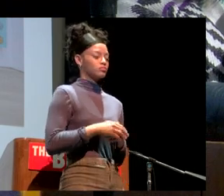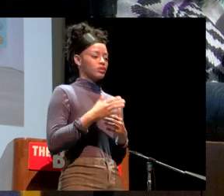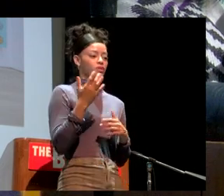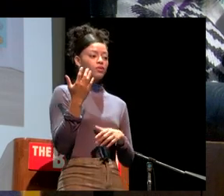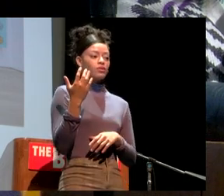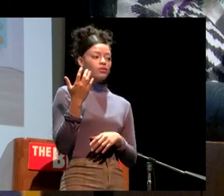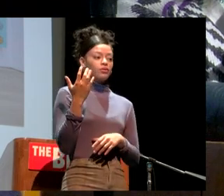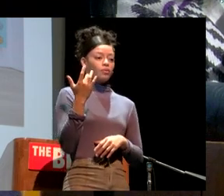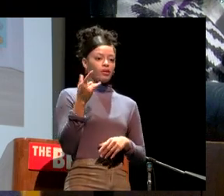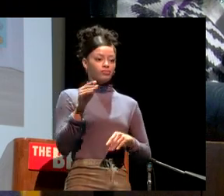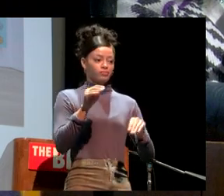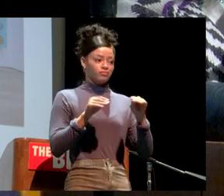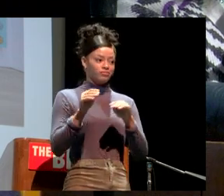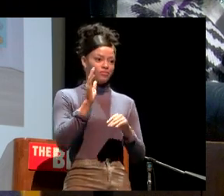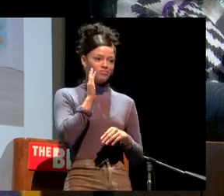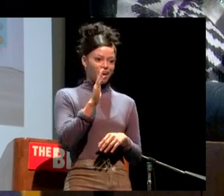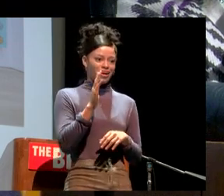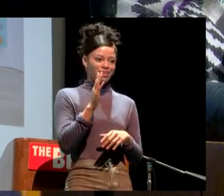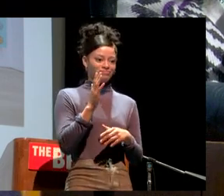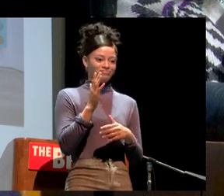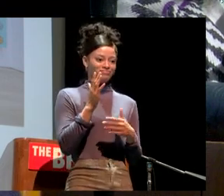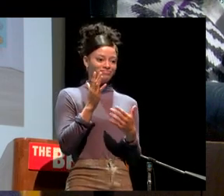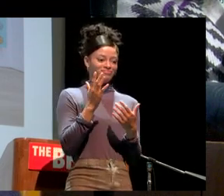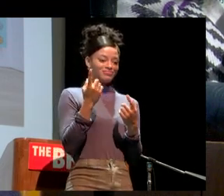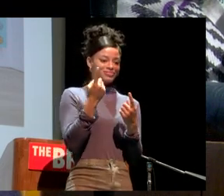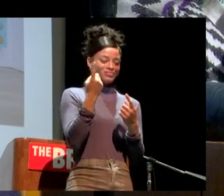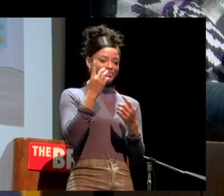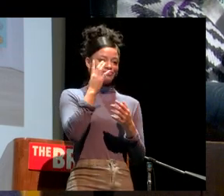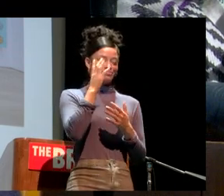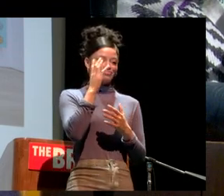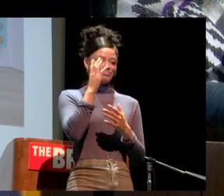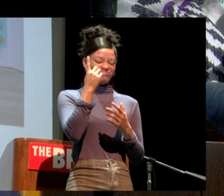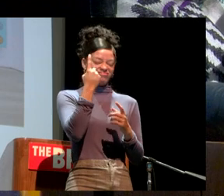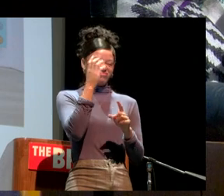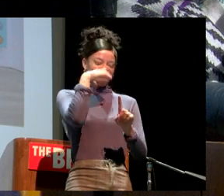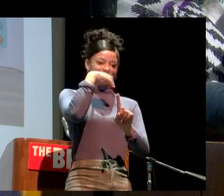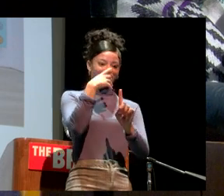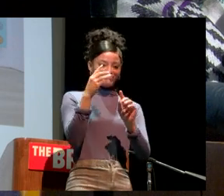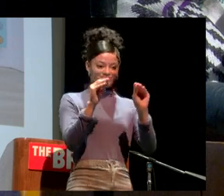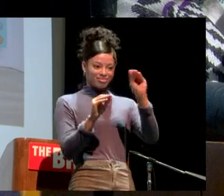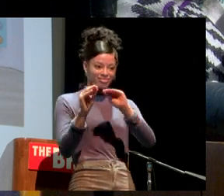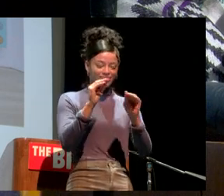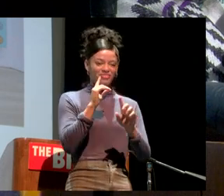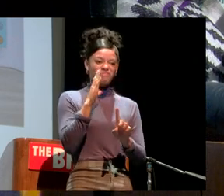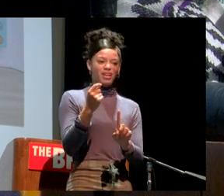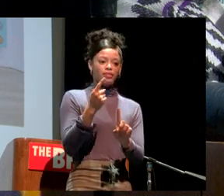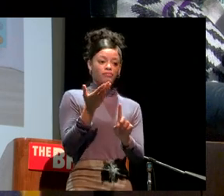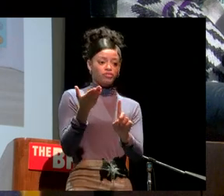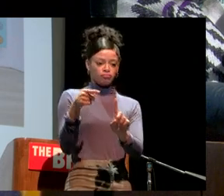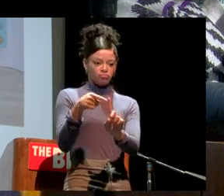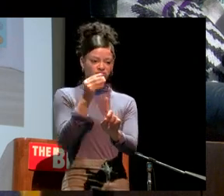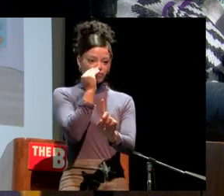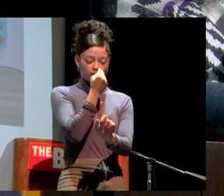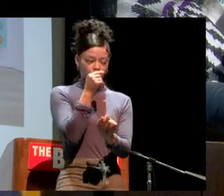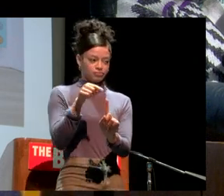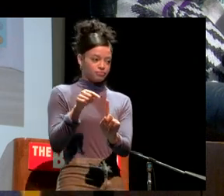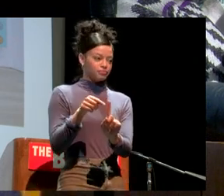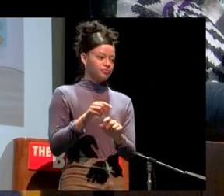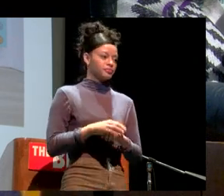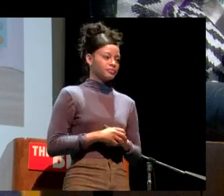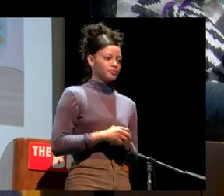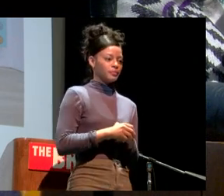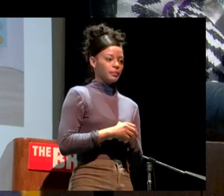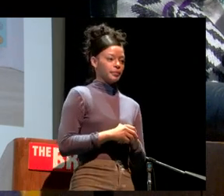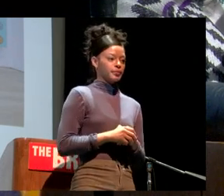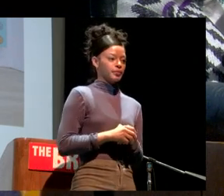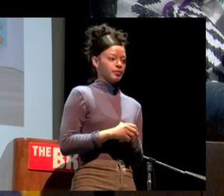and it had to be the dot art. So immediately I said, oh, that's great, and then we made a t-shirt like this. And then after